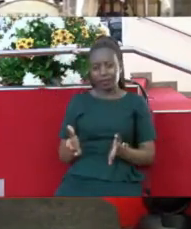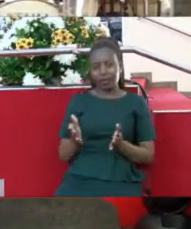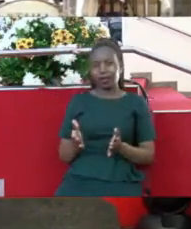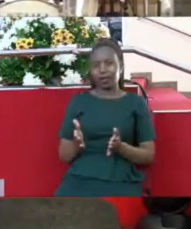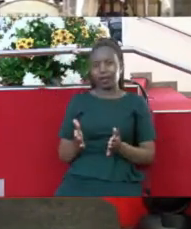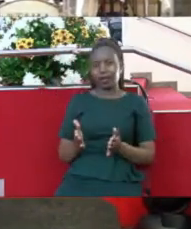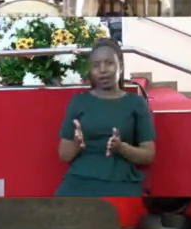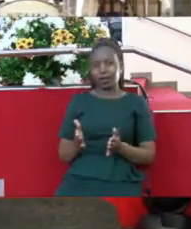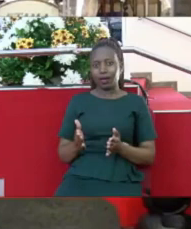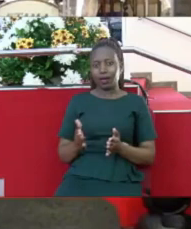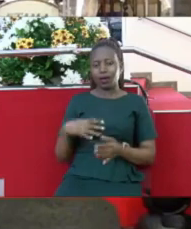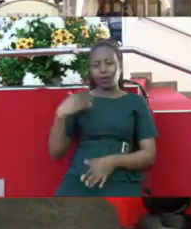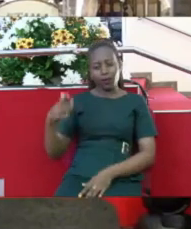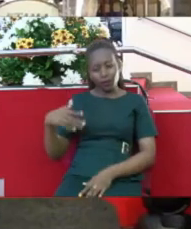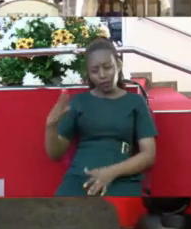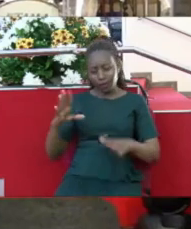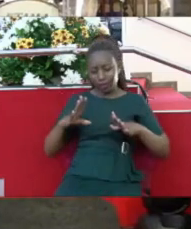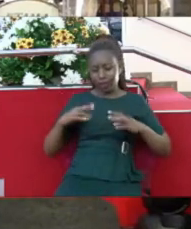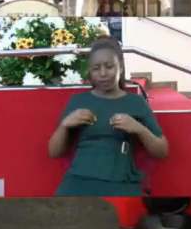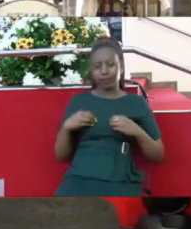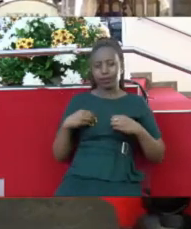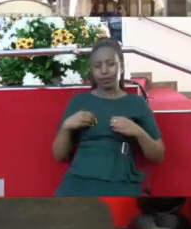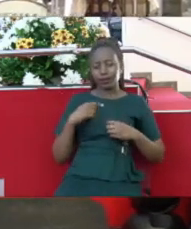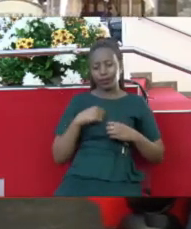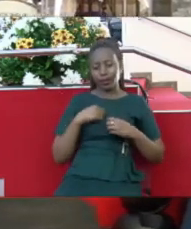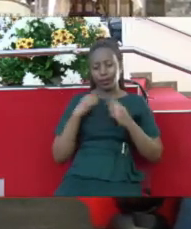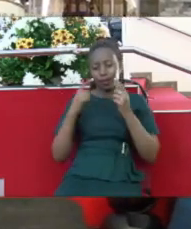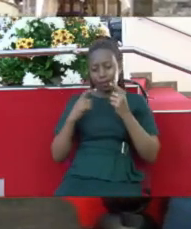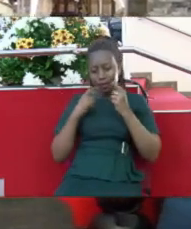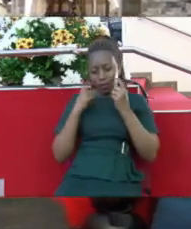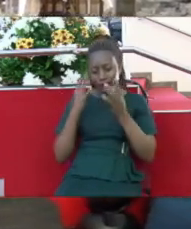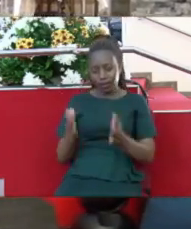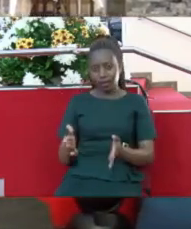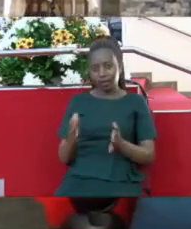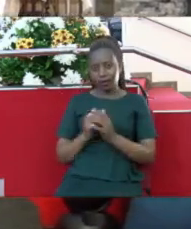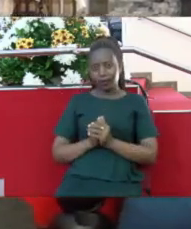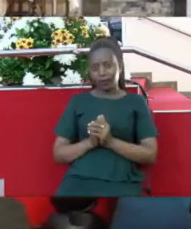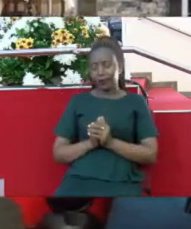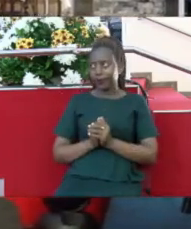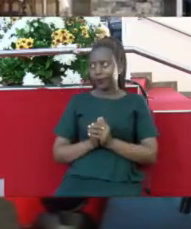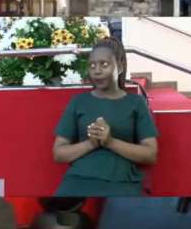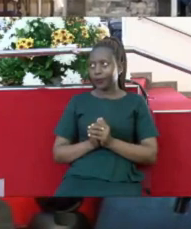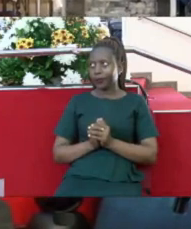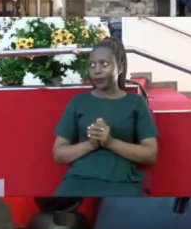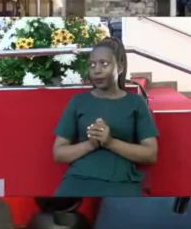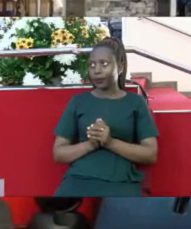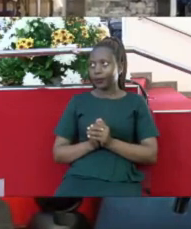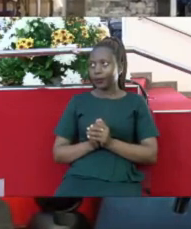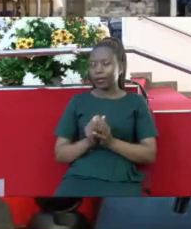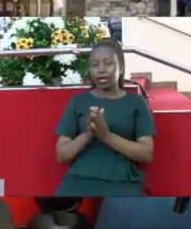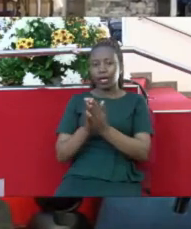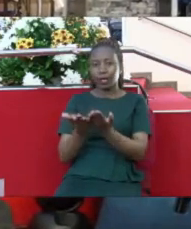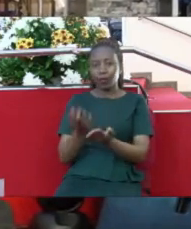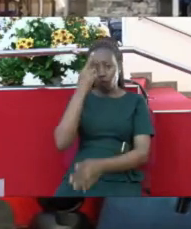moment that you have an opportunity to bring somebody to the Lord. Tunakiri dhambi zetu wakati wote ambao tunapata nafasi. Book of Romans reminds us that we are